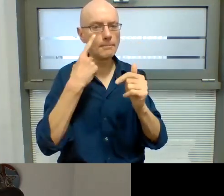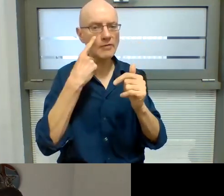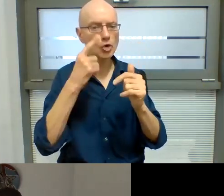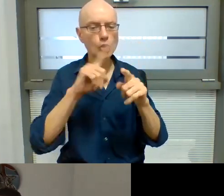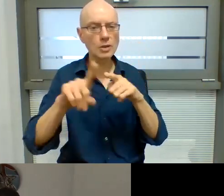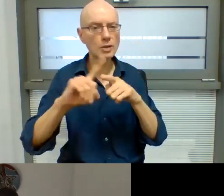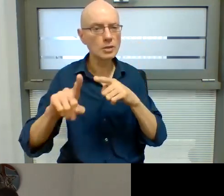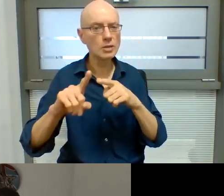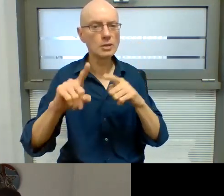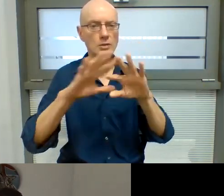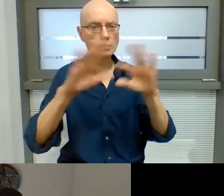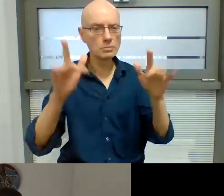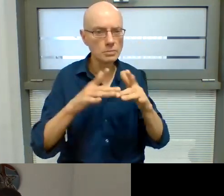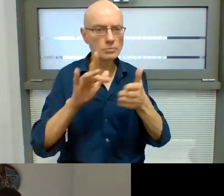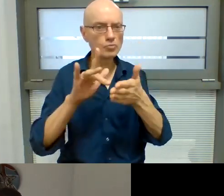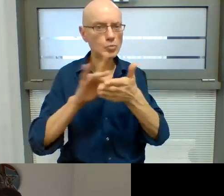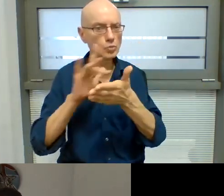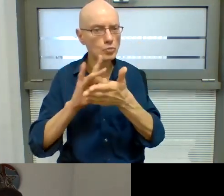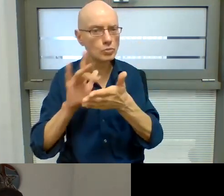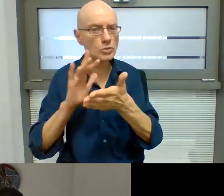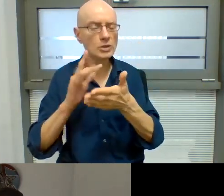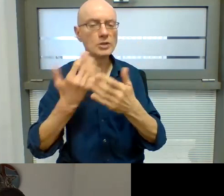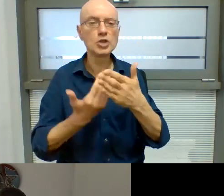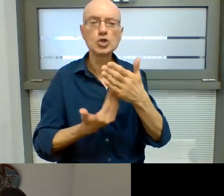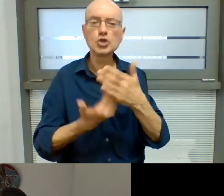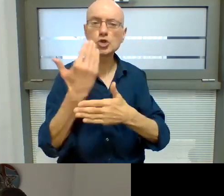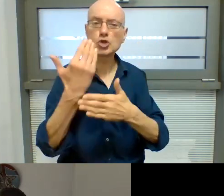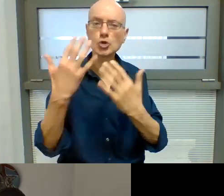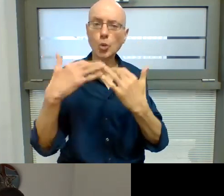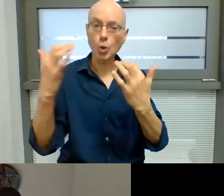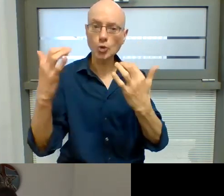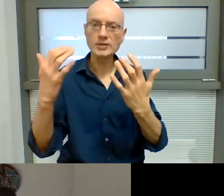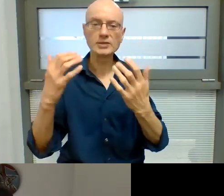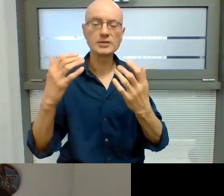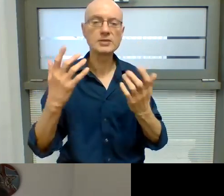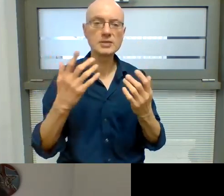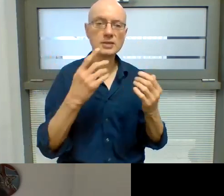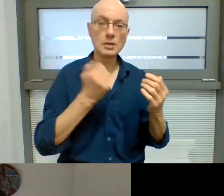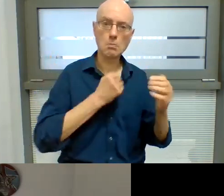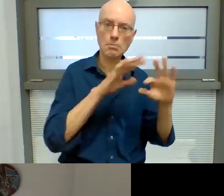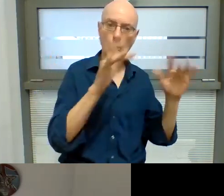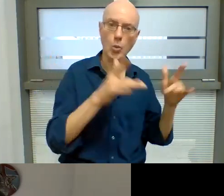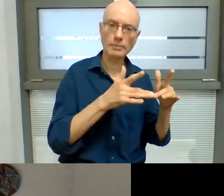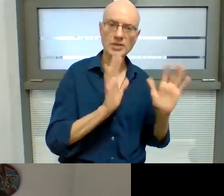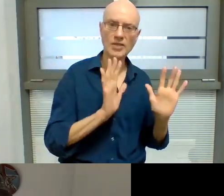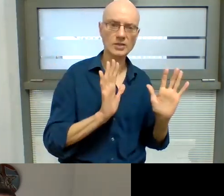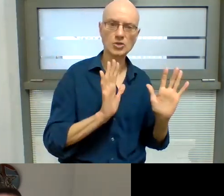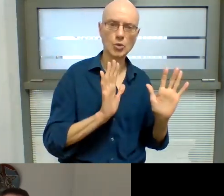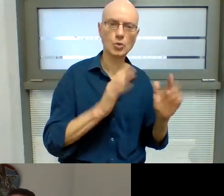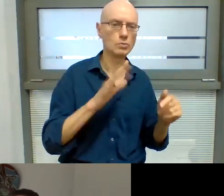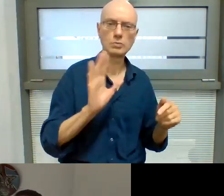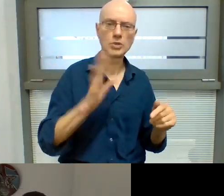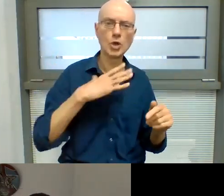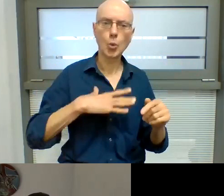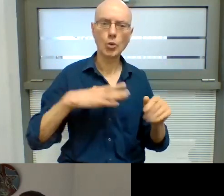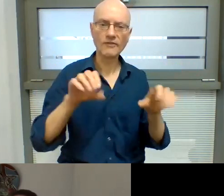generate new audiences as well. So if I just keep it to my own website, that's not, I want to get